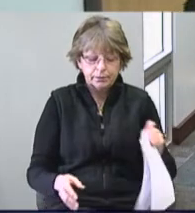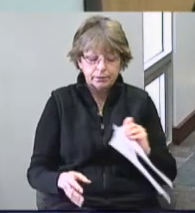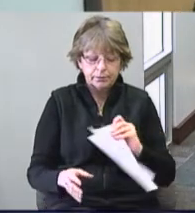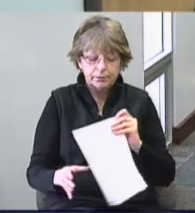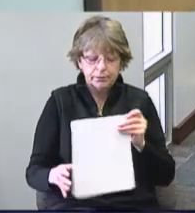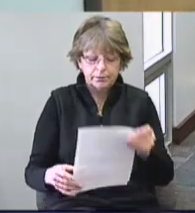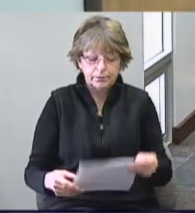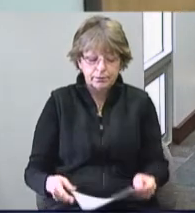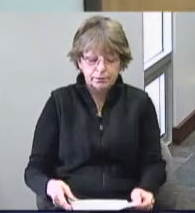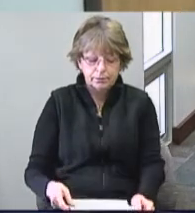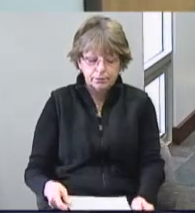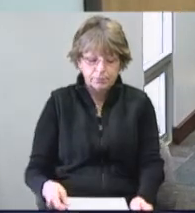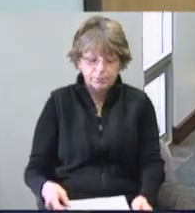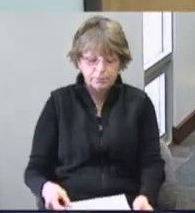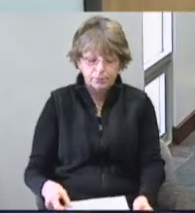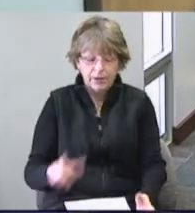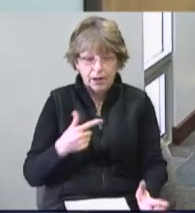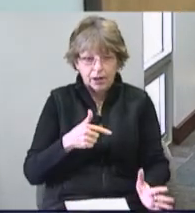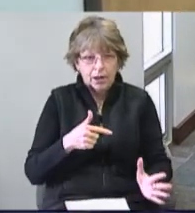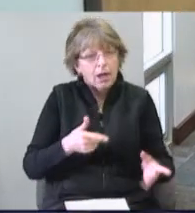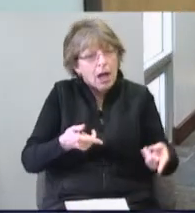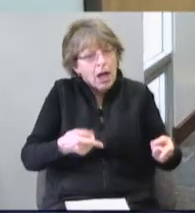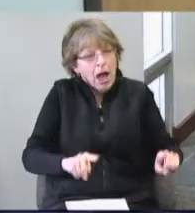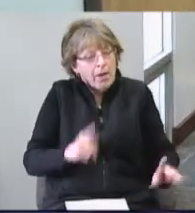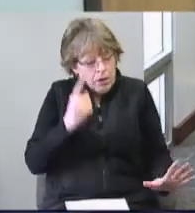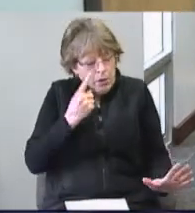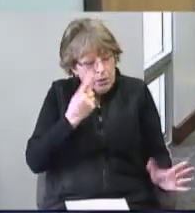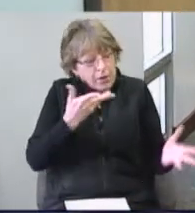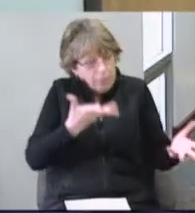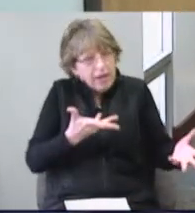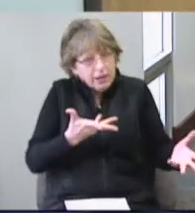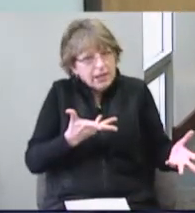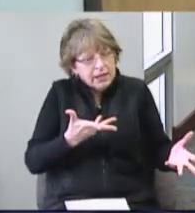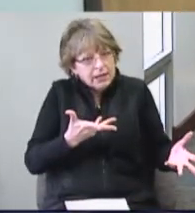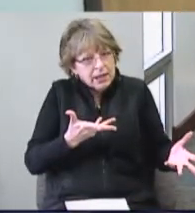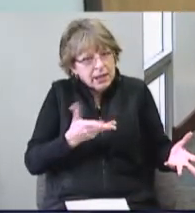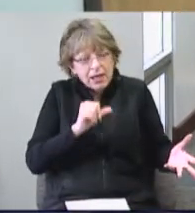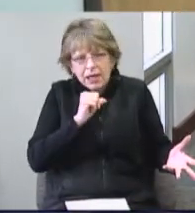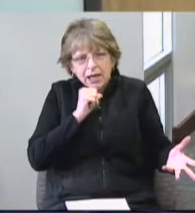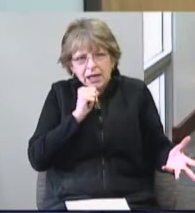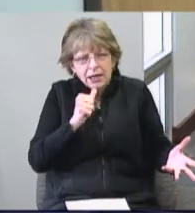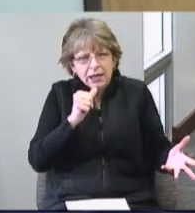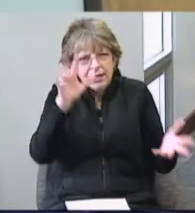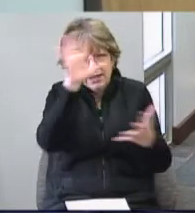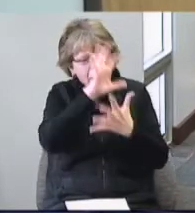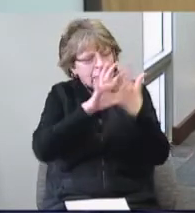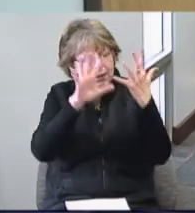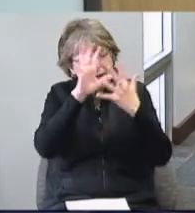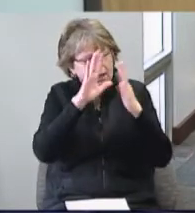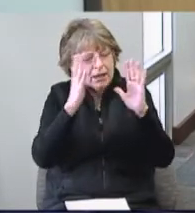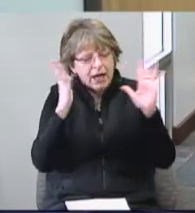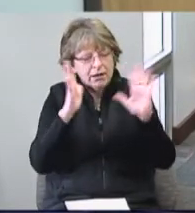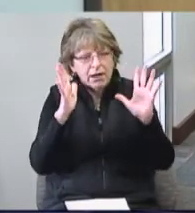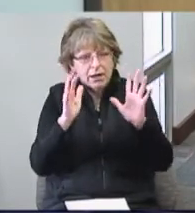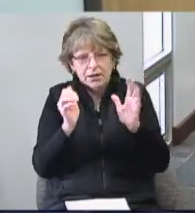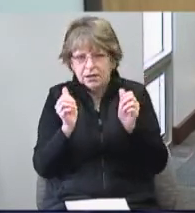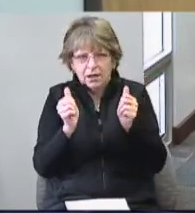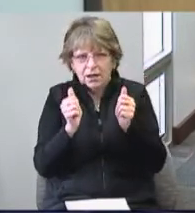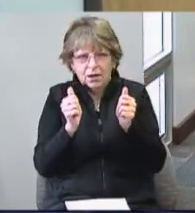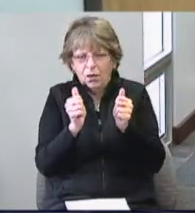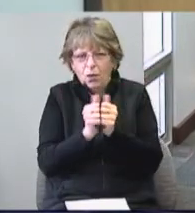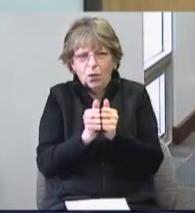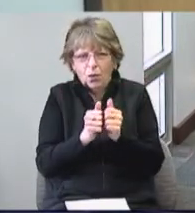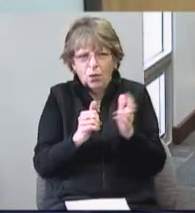So when considering this case, let's not cloud the record with hyperbole. This was a